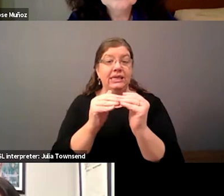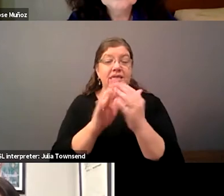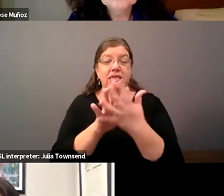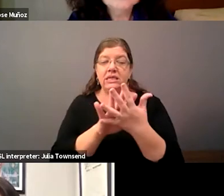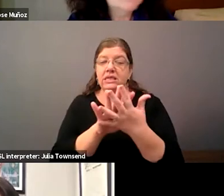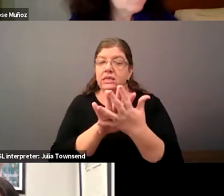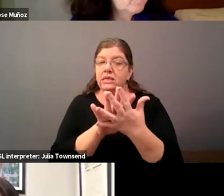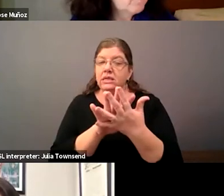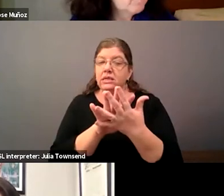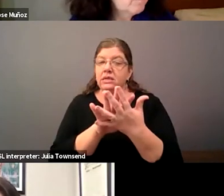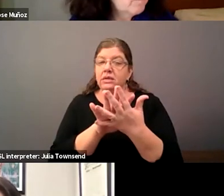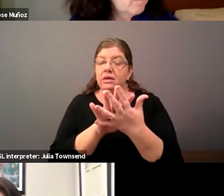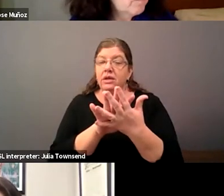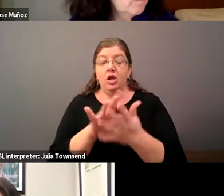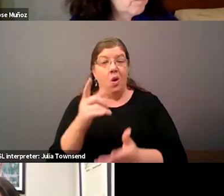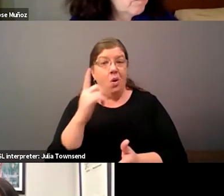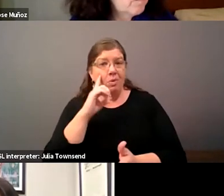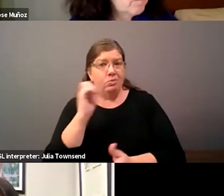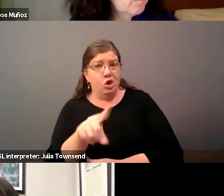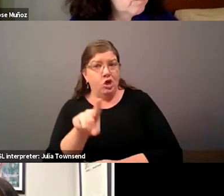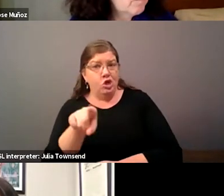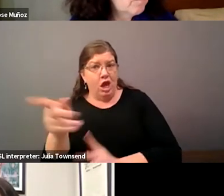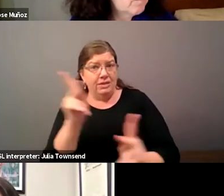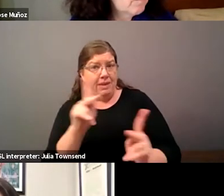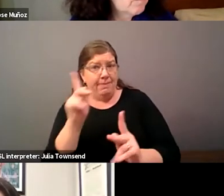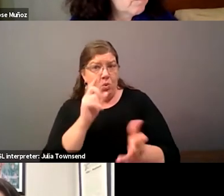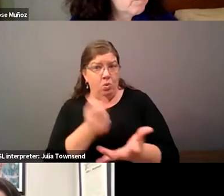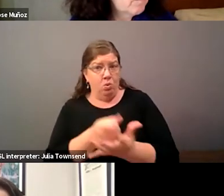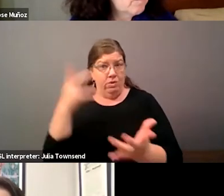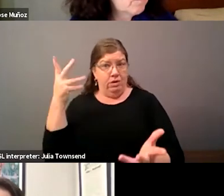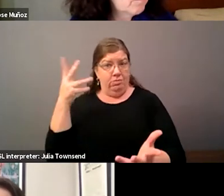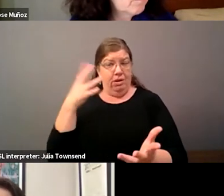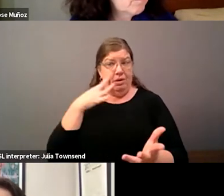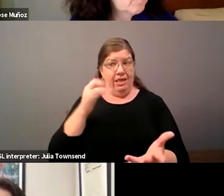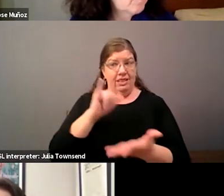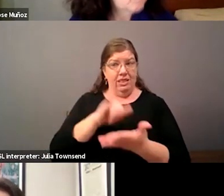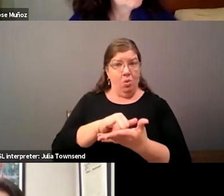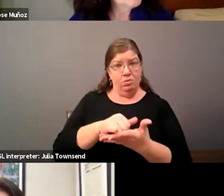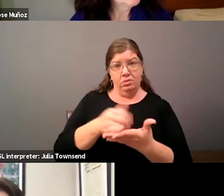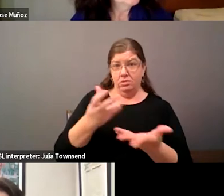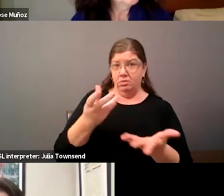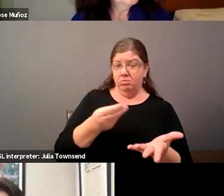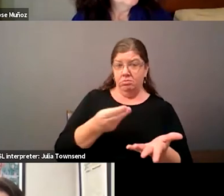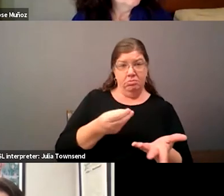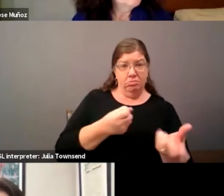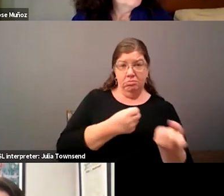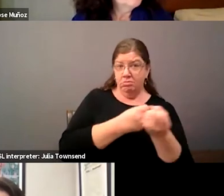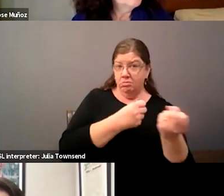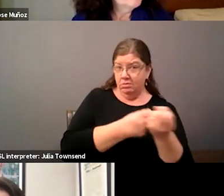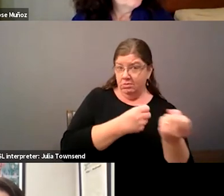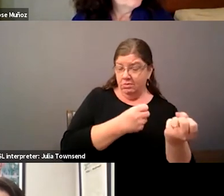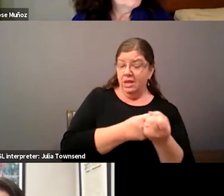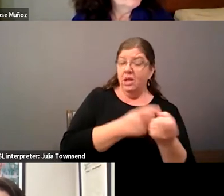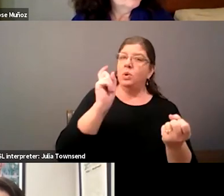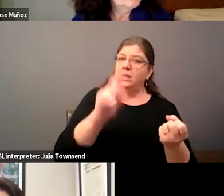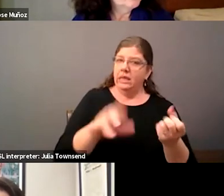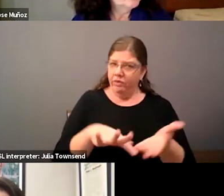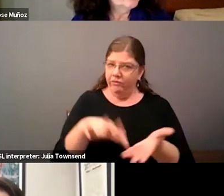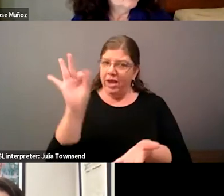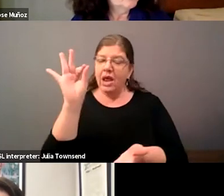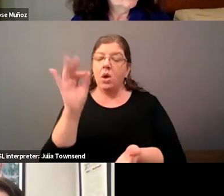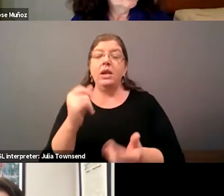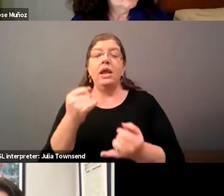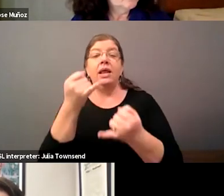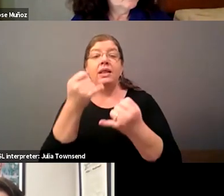do that people of means only get the specialized settlements and and we need to find out we need to be more transparent and lastly the